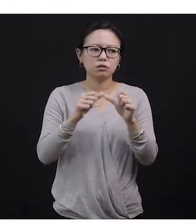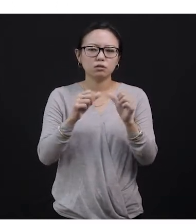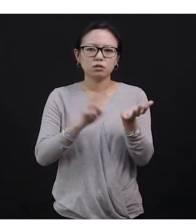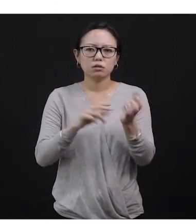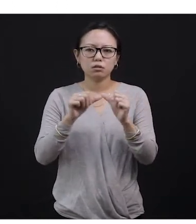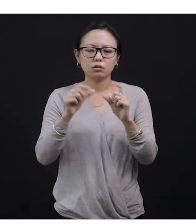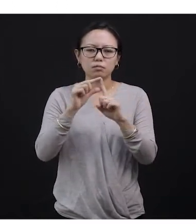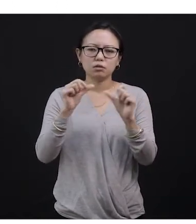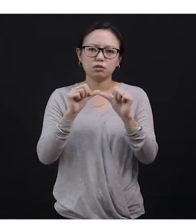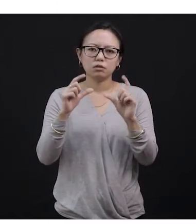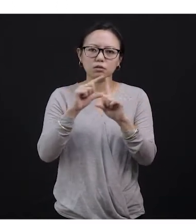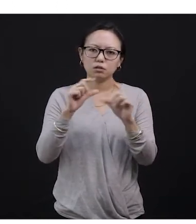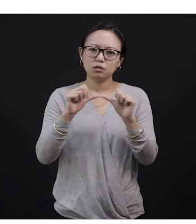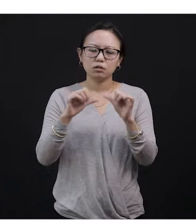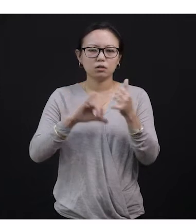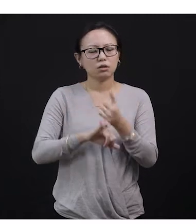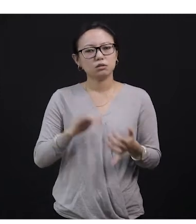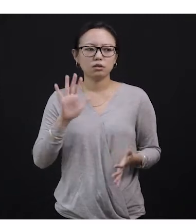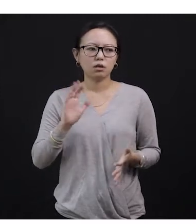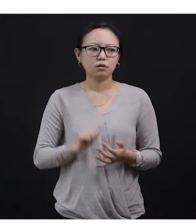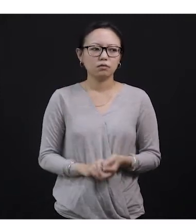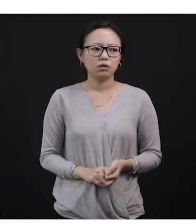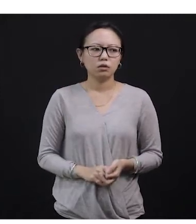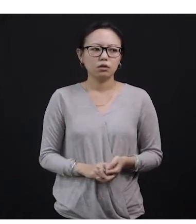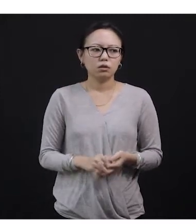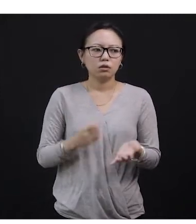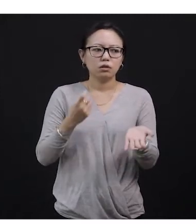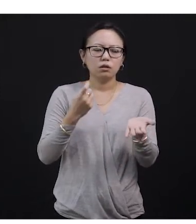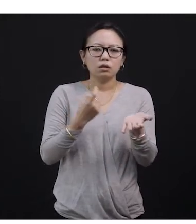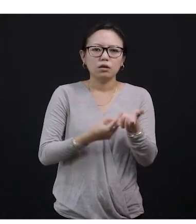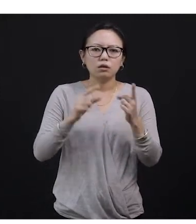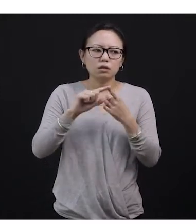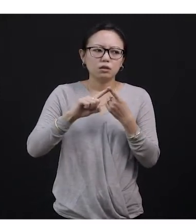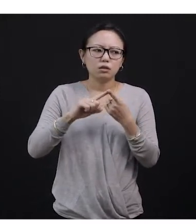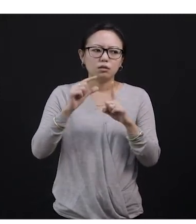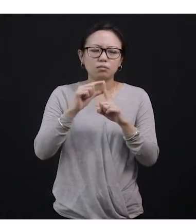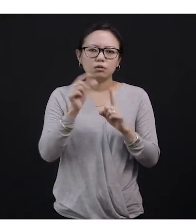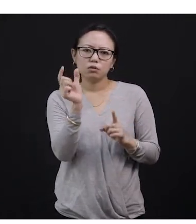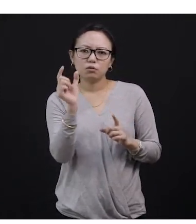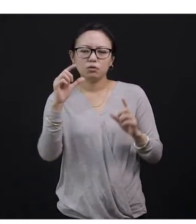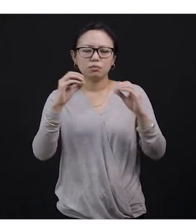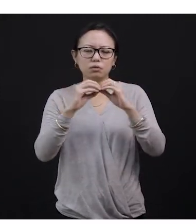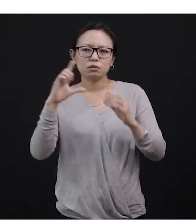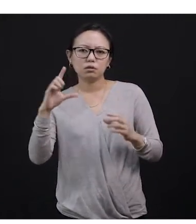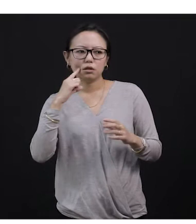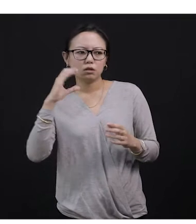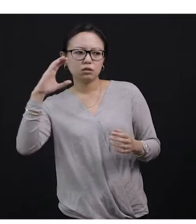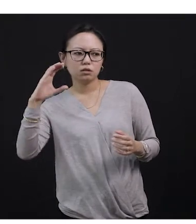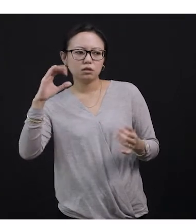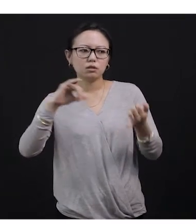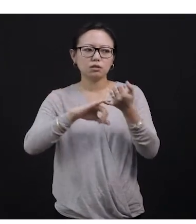were republics known as the Sanghas and monarchy. And this republic